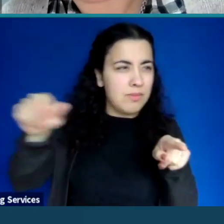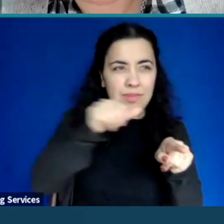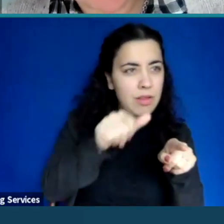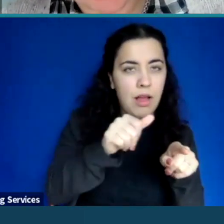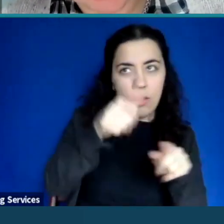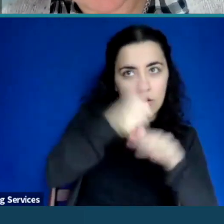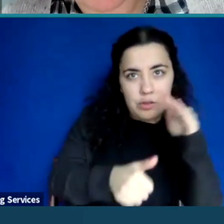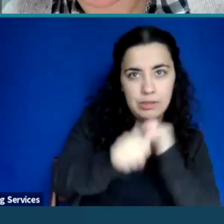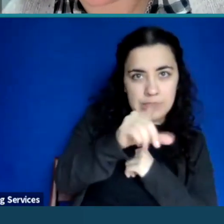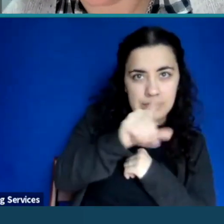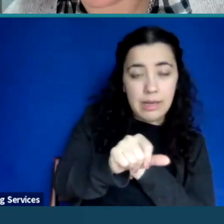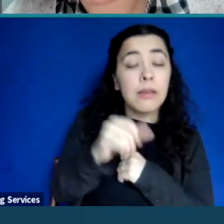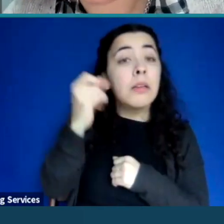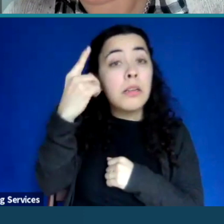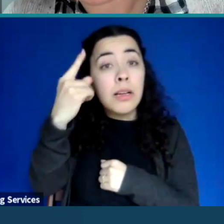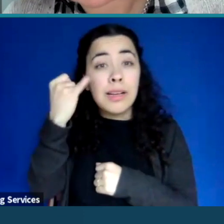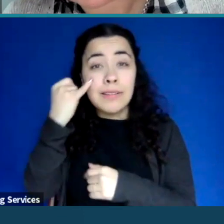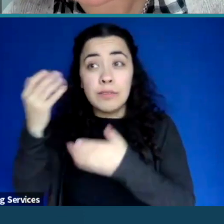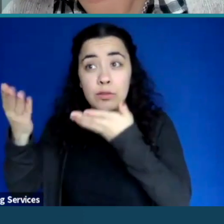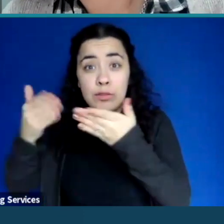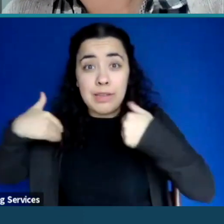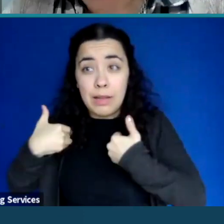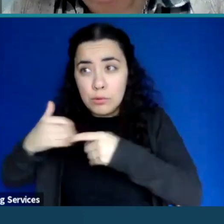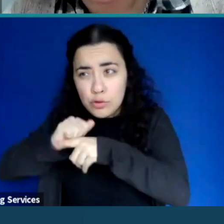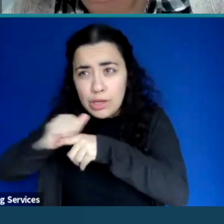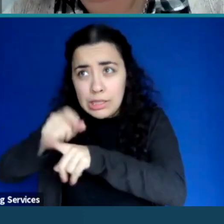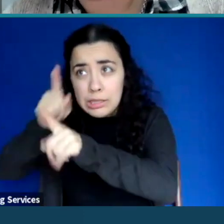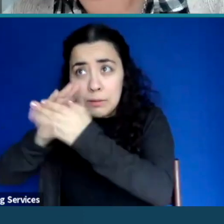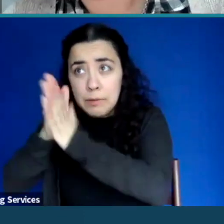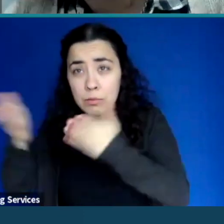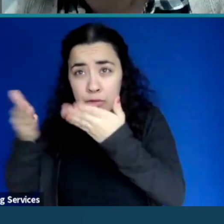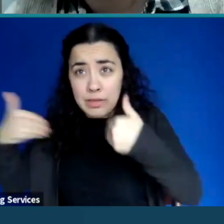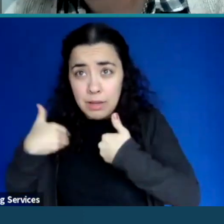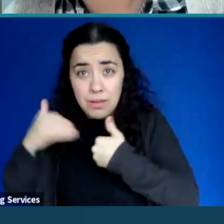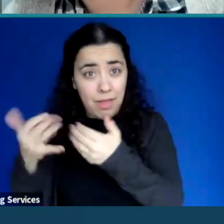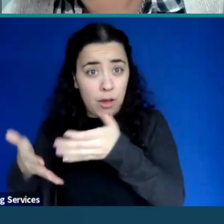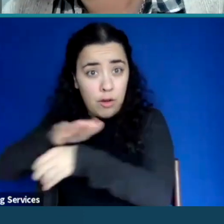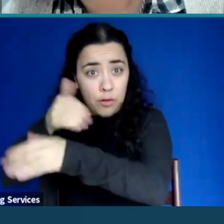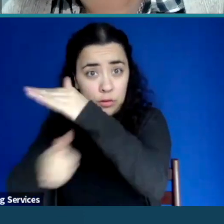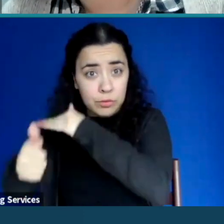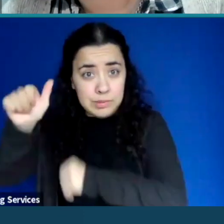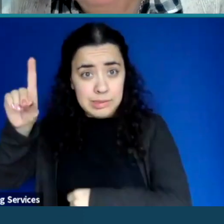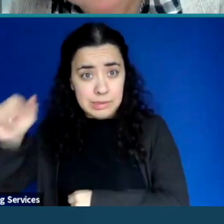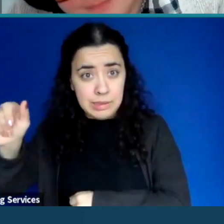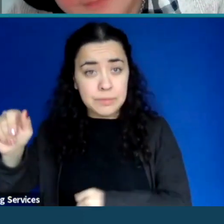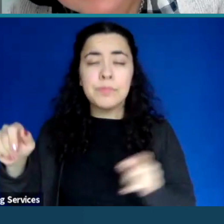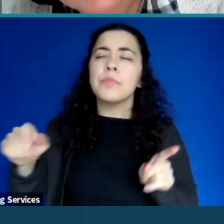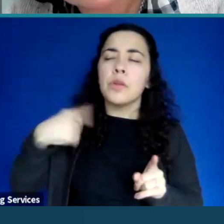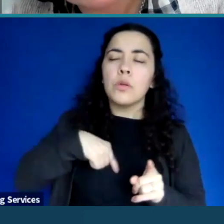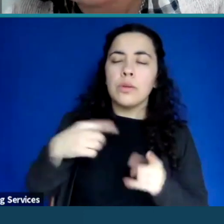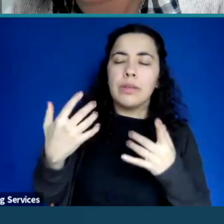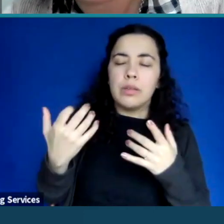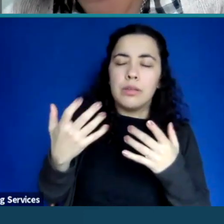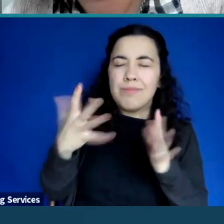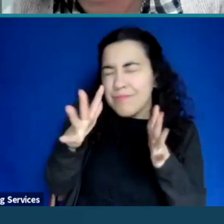in training? Are they covered? Great questions. So I think we kind of covered the gist of what a service